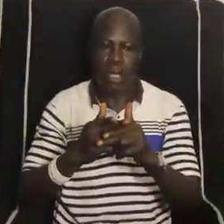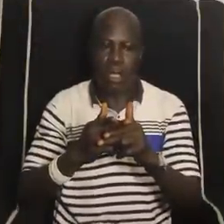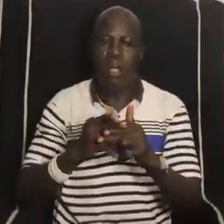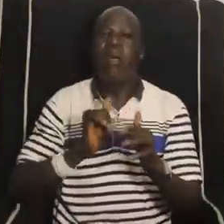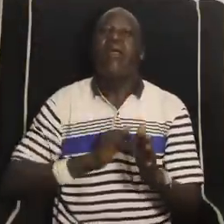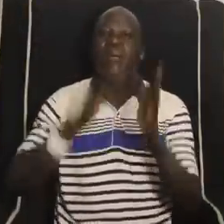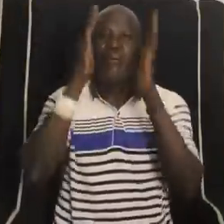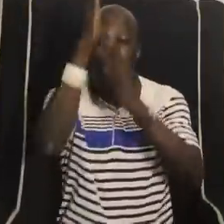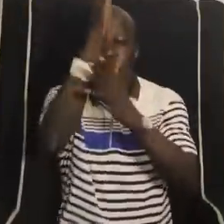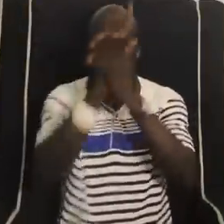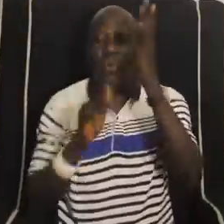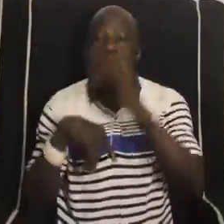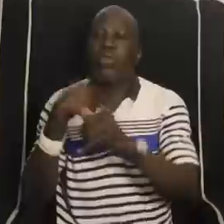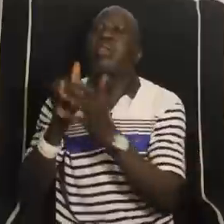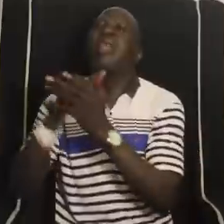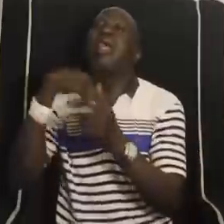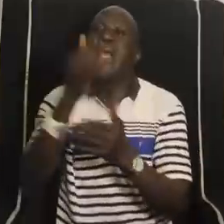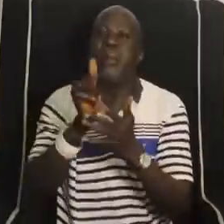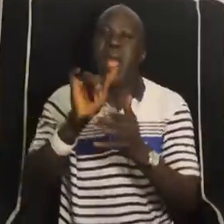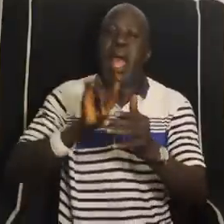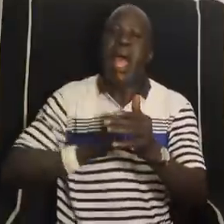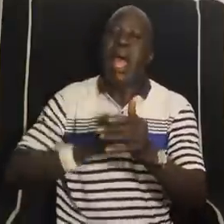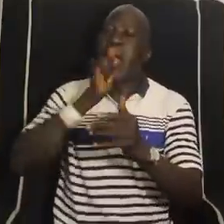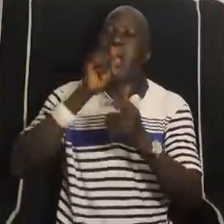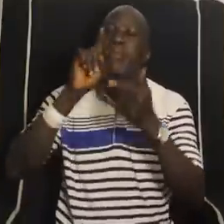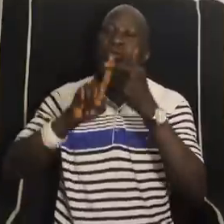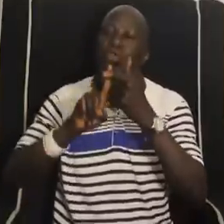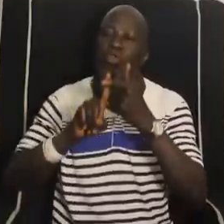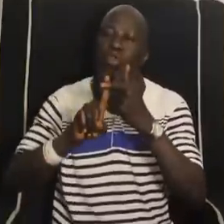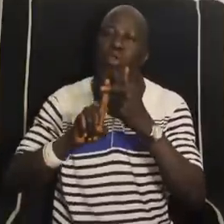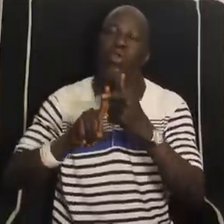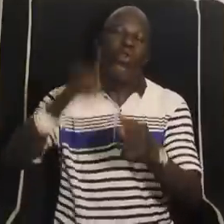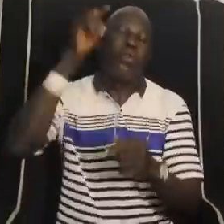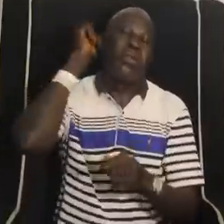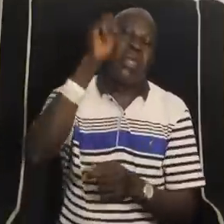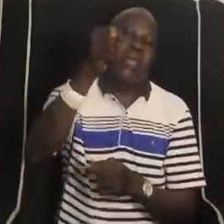them that I am blessed to testify in the name of Jesus. Hey,